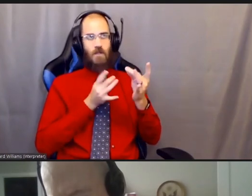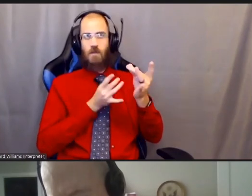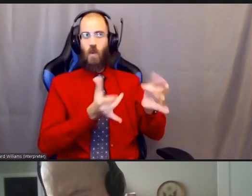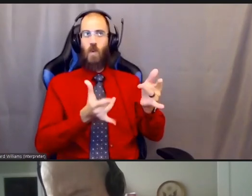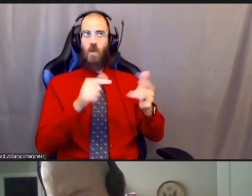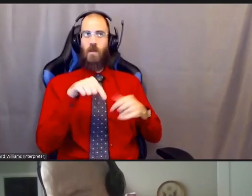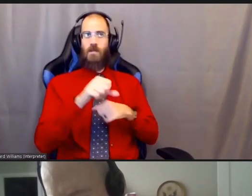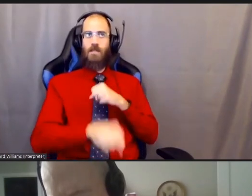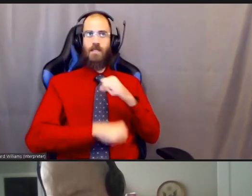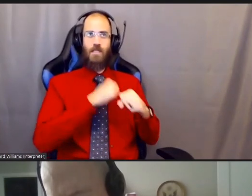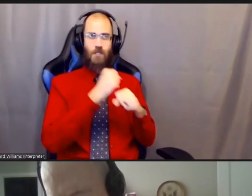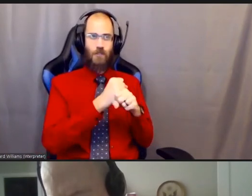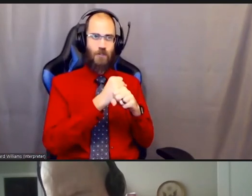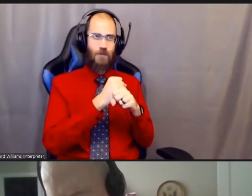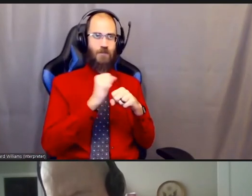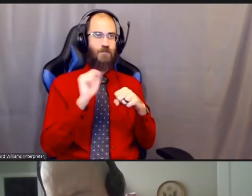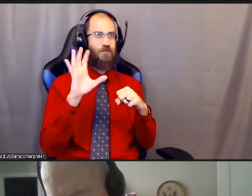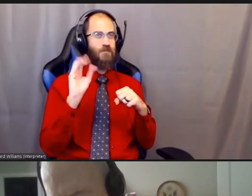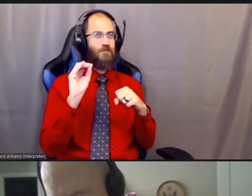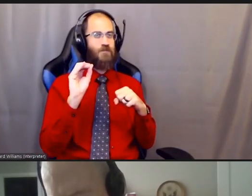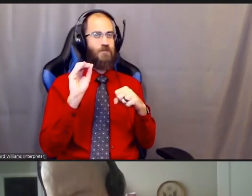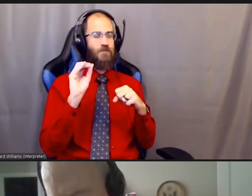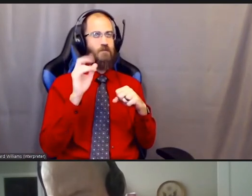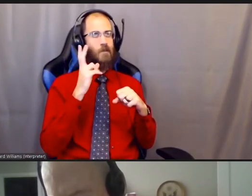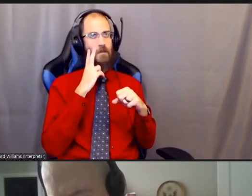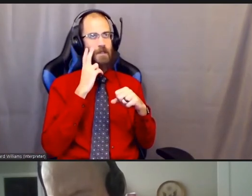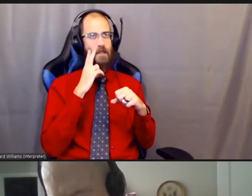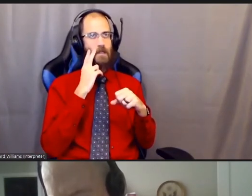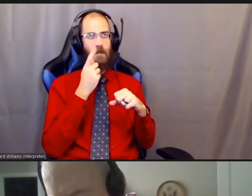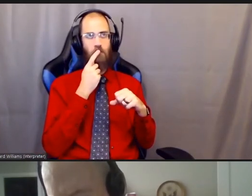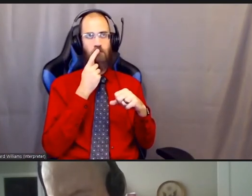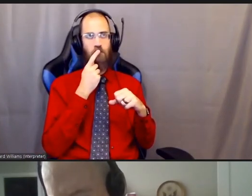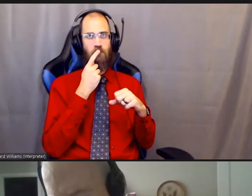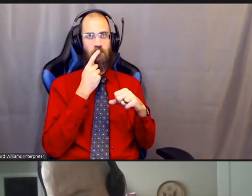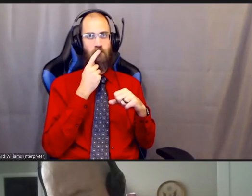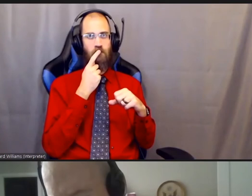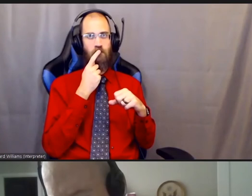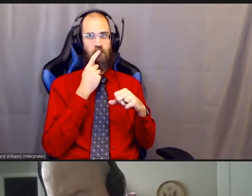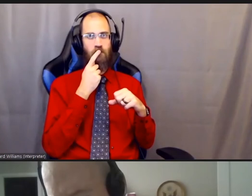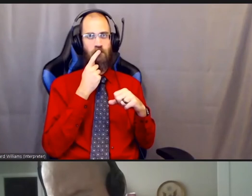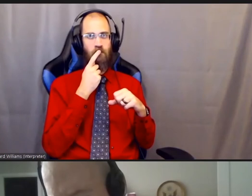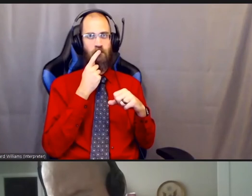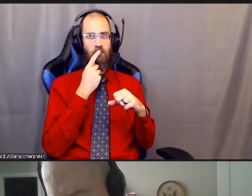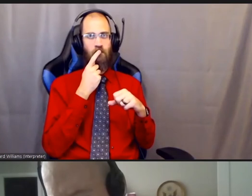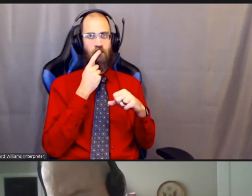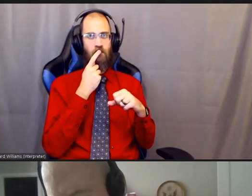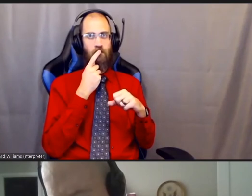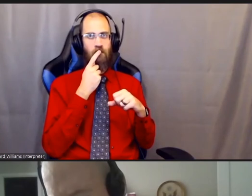year. So let's see here. At this point,